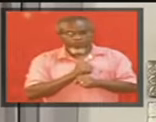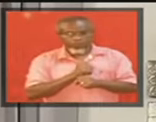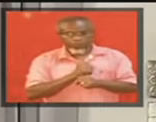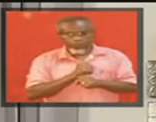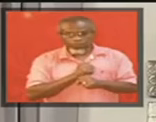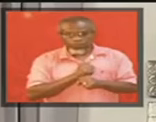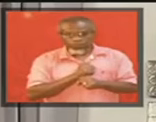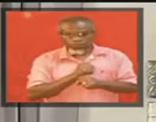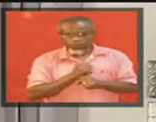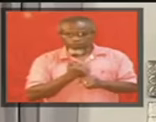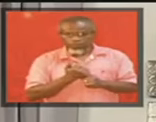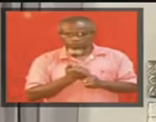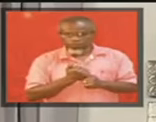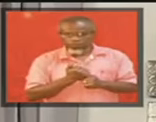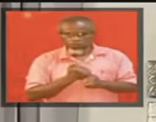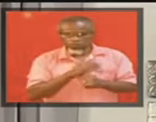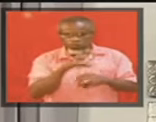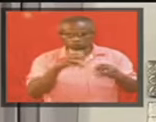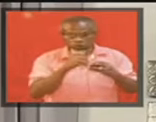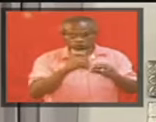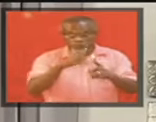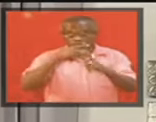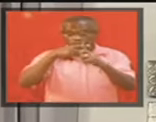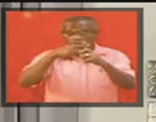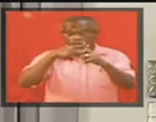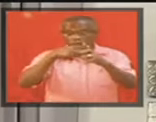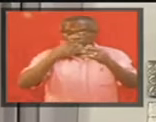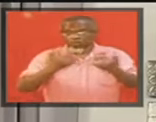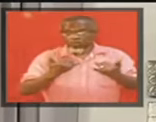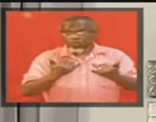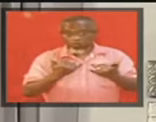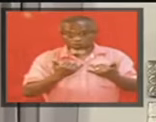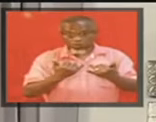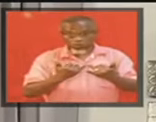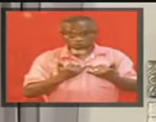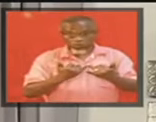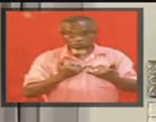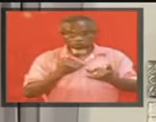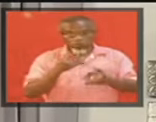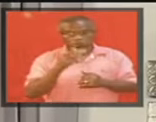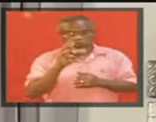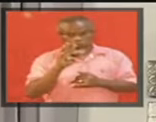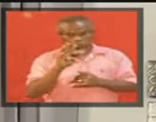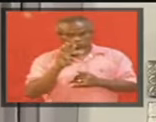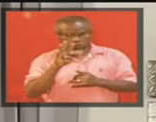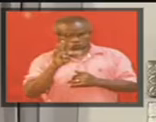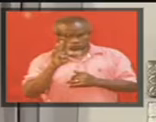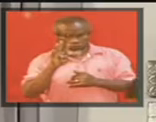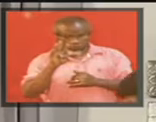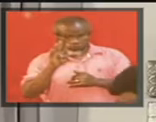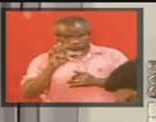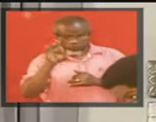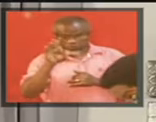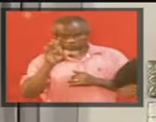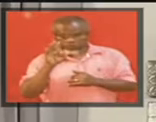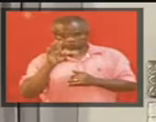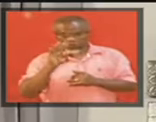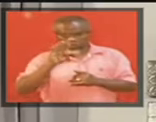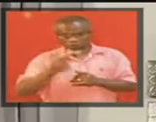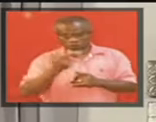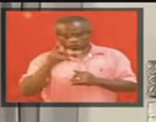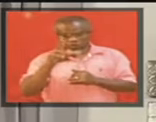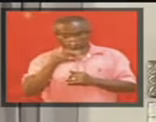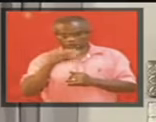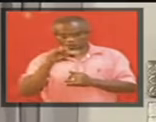37,476. The total number of positives now stand at 4,046, and the number of active cases at